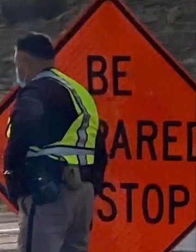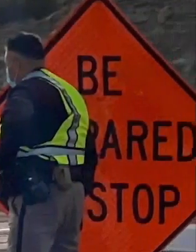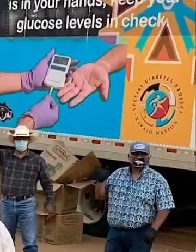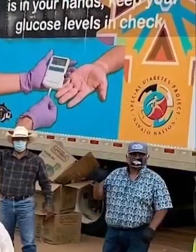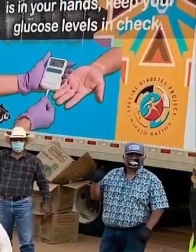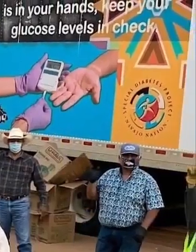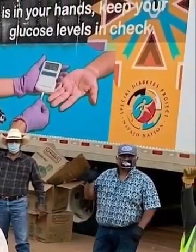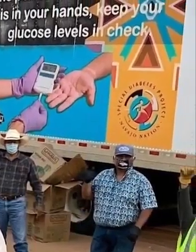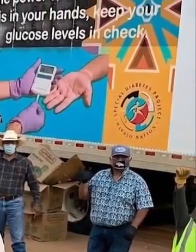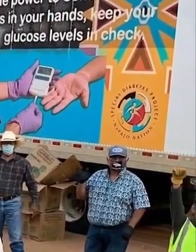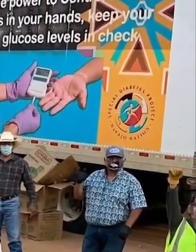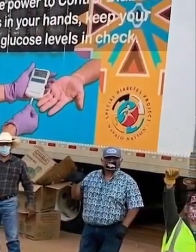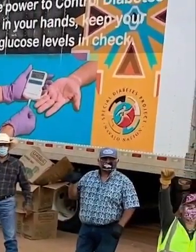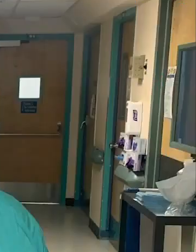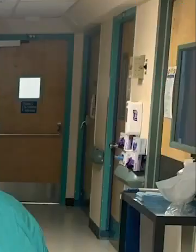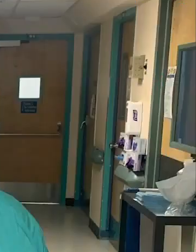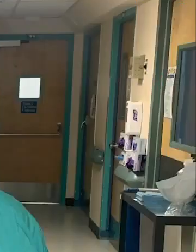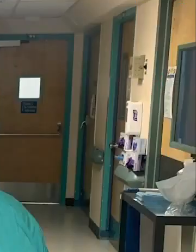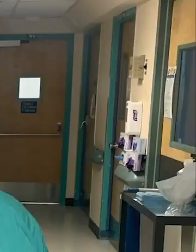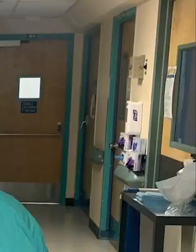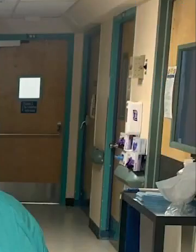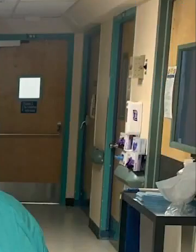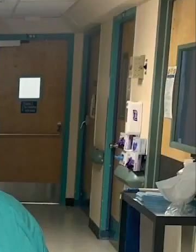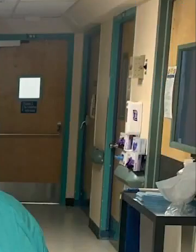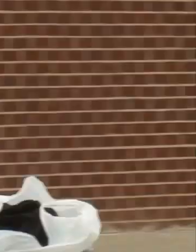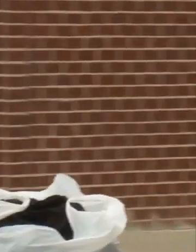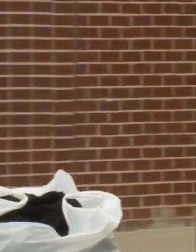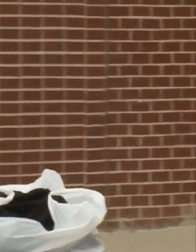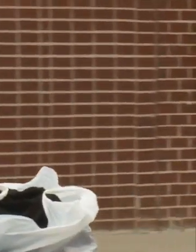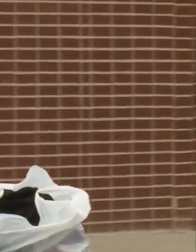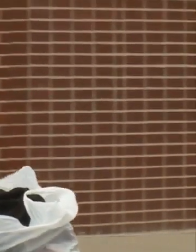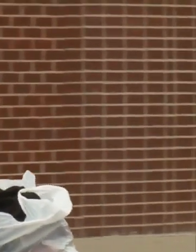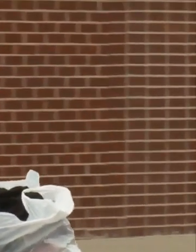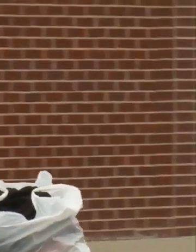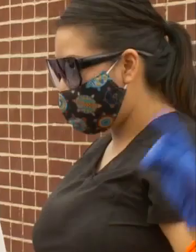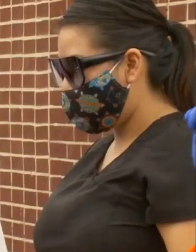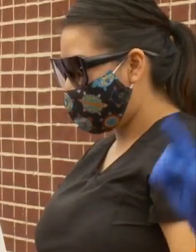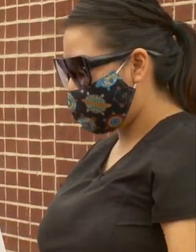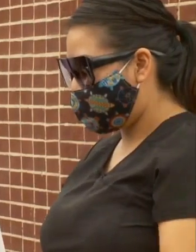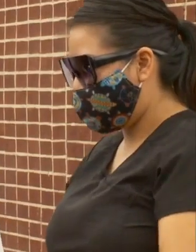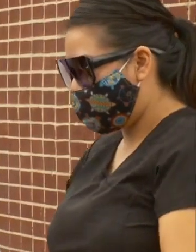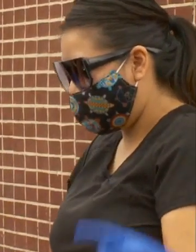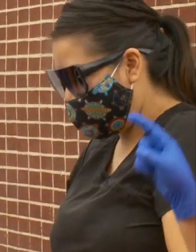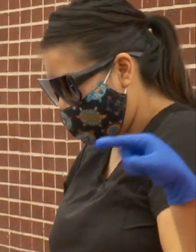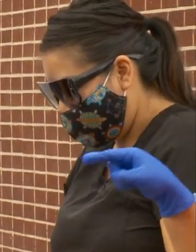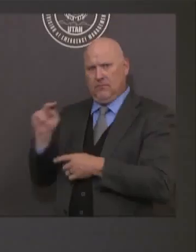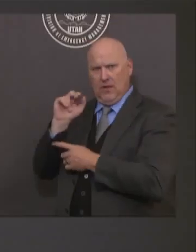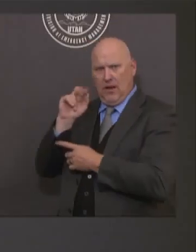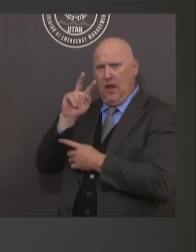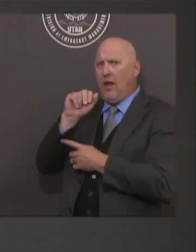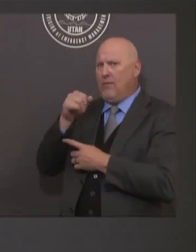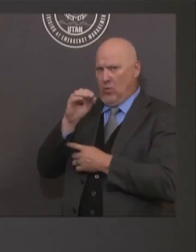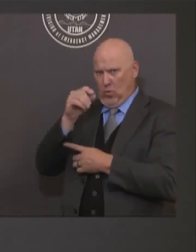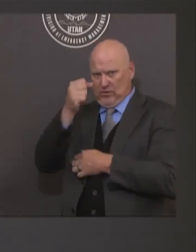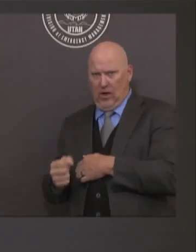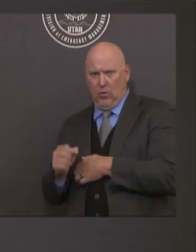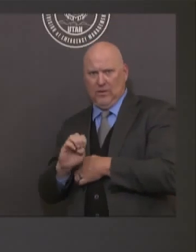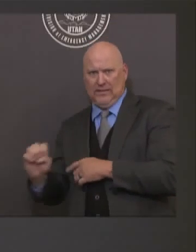highest rate of COVID-19 cases in the country. The state is offering resources, including sending teams to help with testing. As of